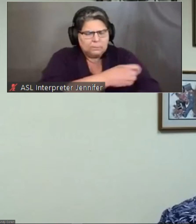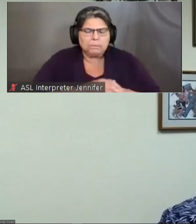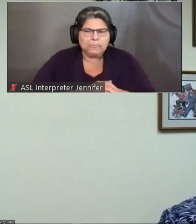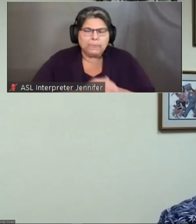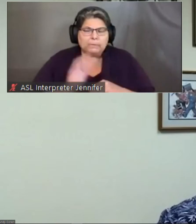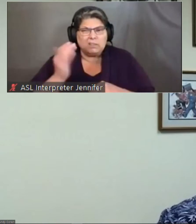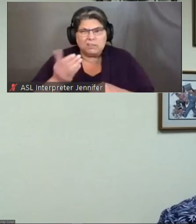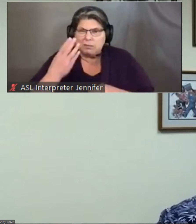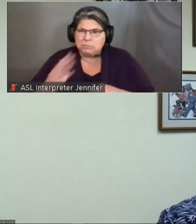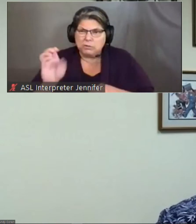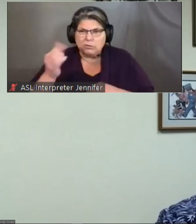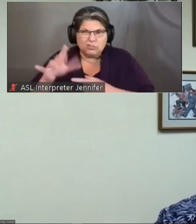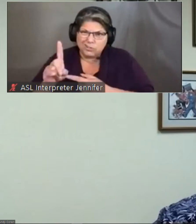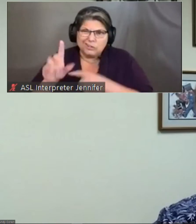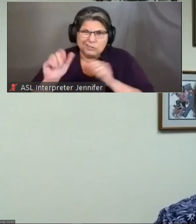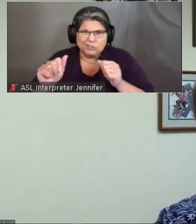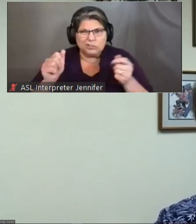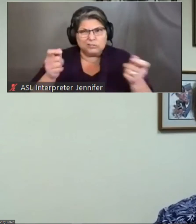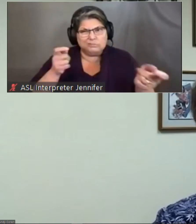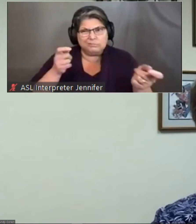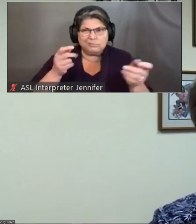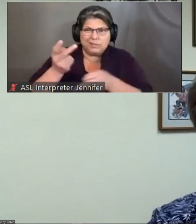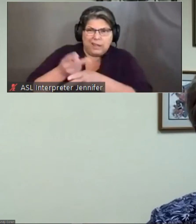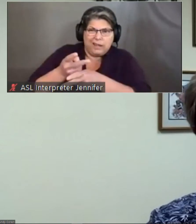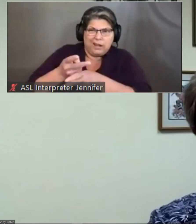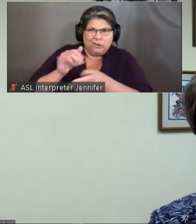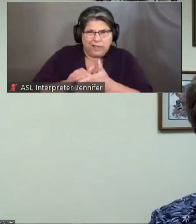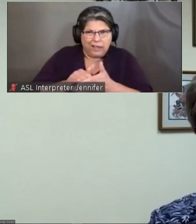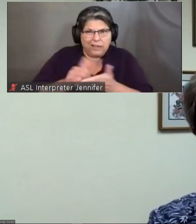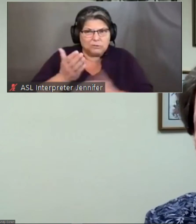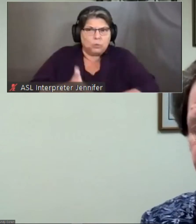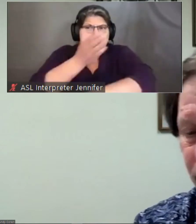that Blue Shield could do a better job of improving